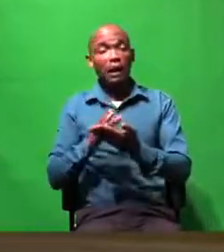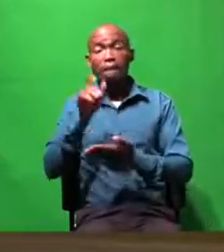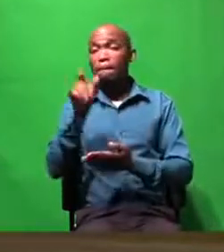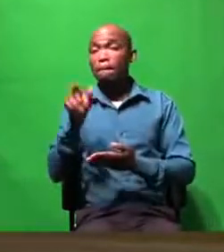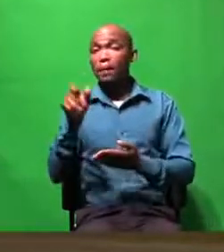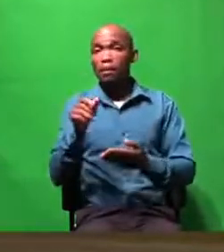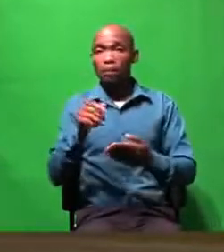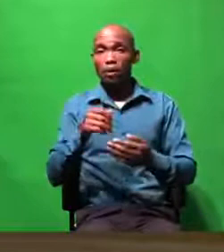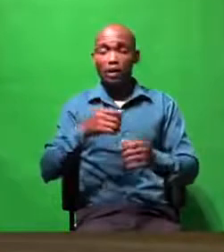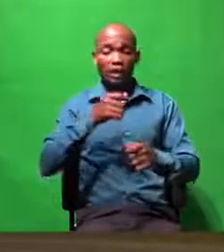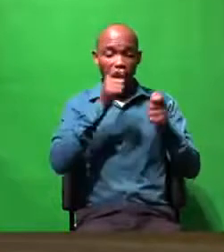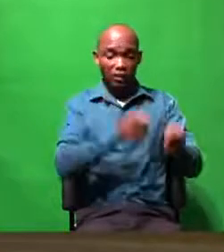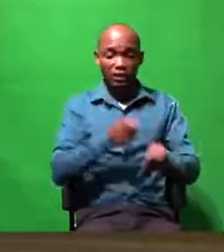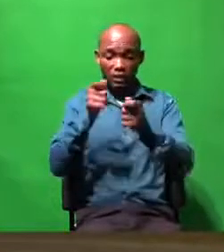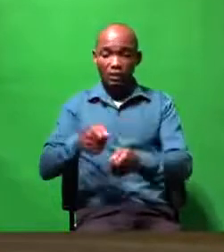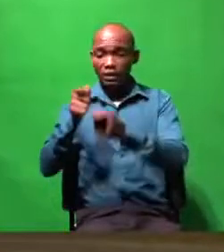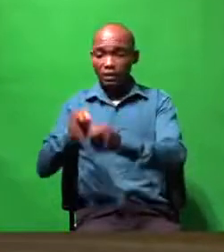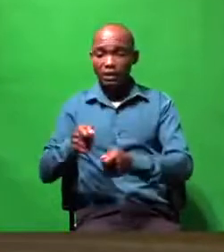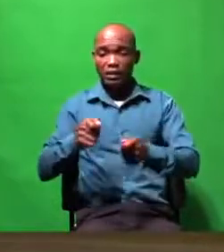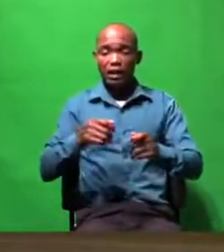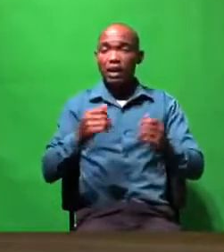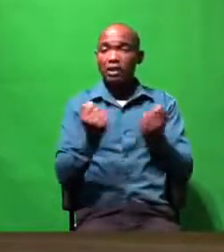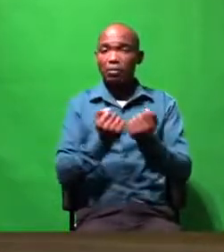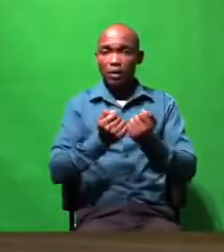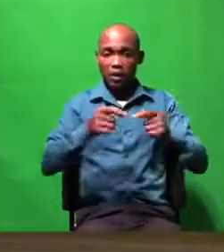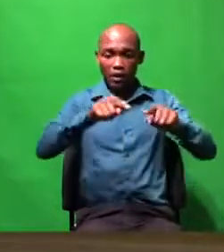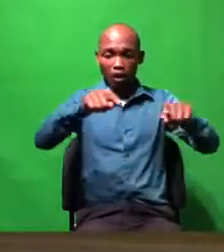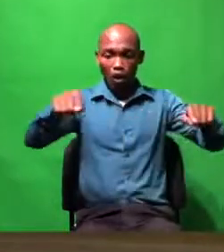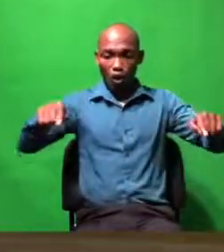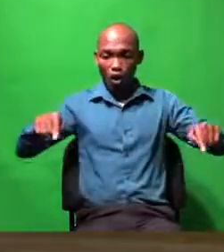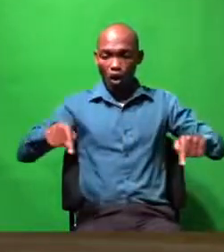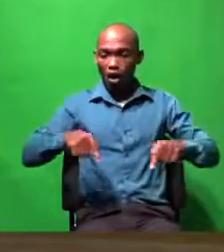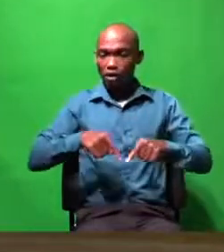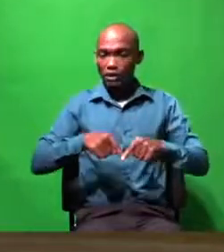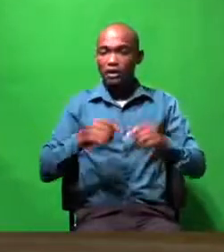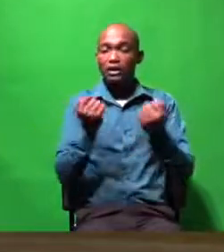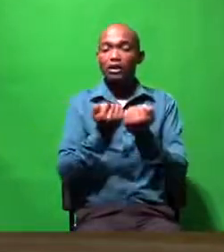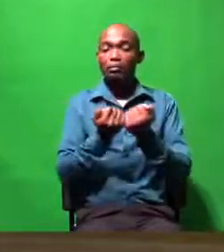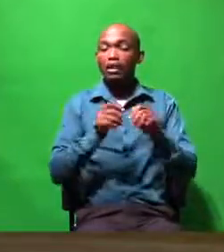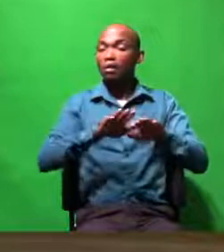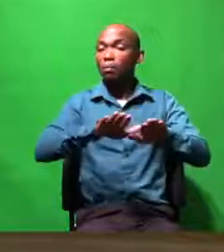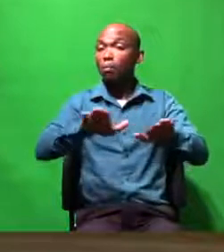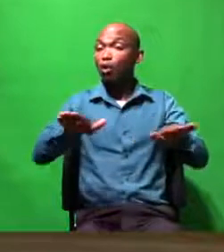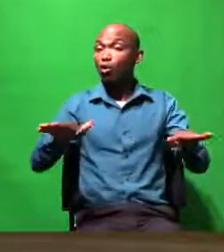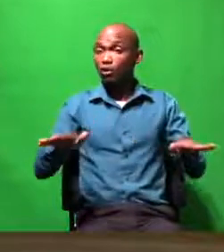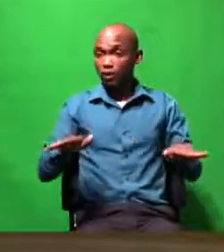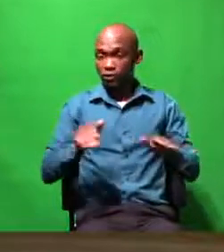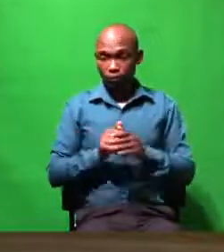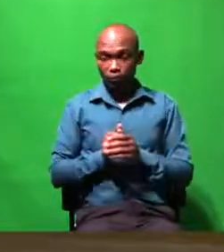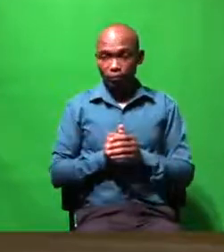holes. Take example at here we live. When we pass the area at